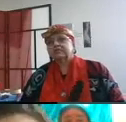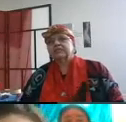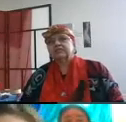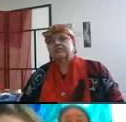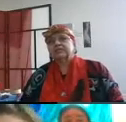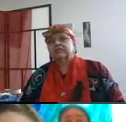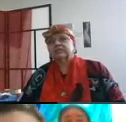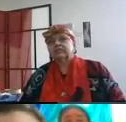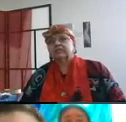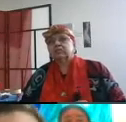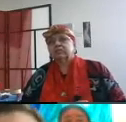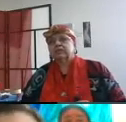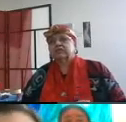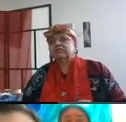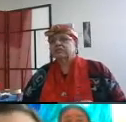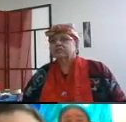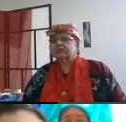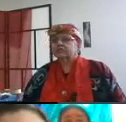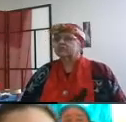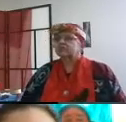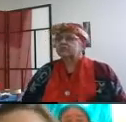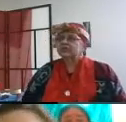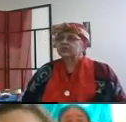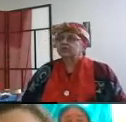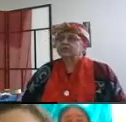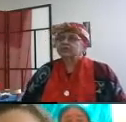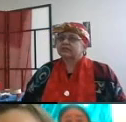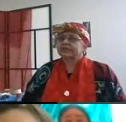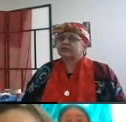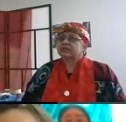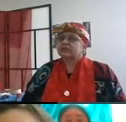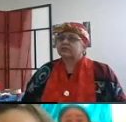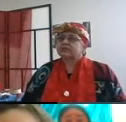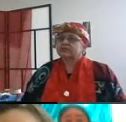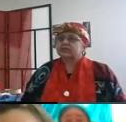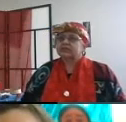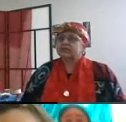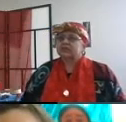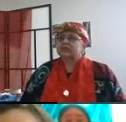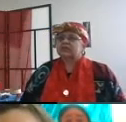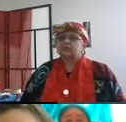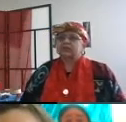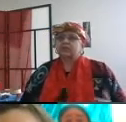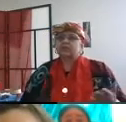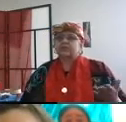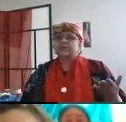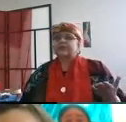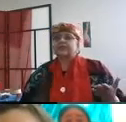just accepting everyone, and so we don't know what that's going to look like down the road, because with